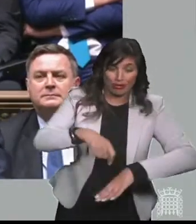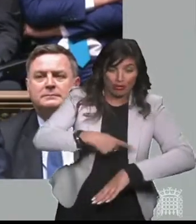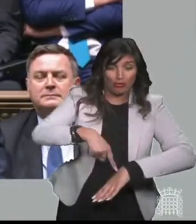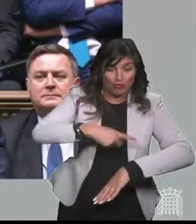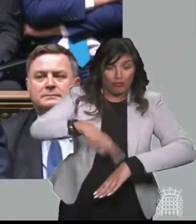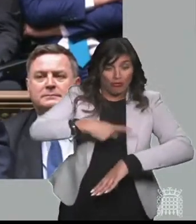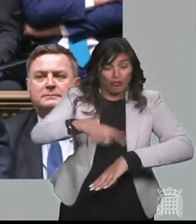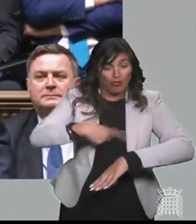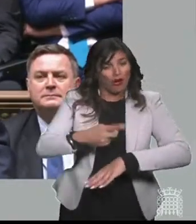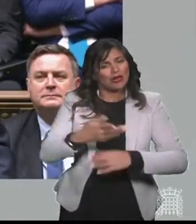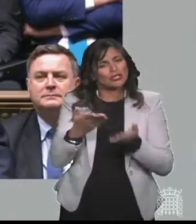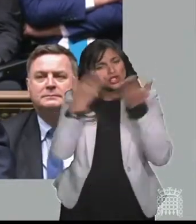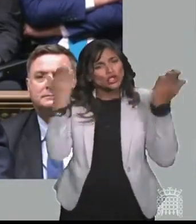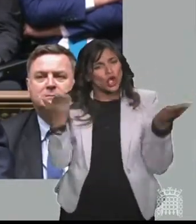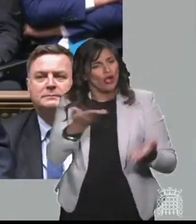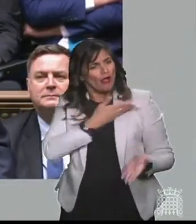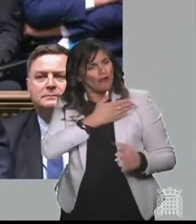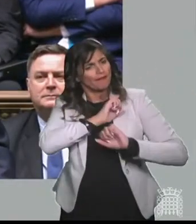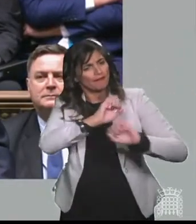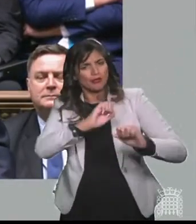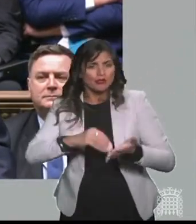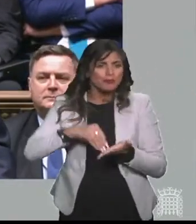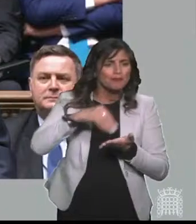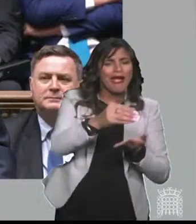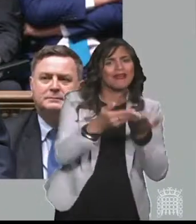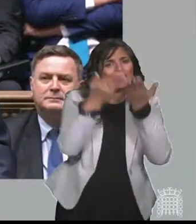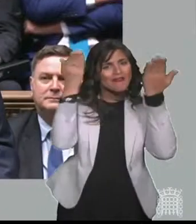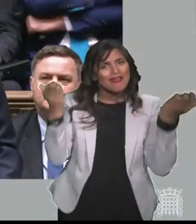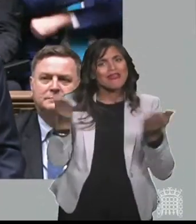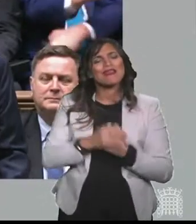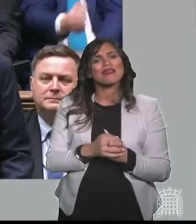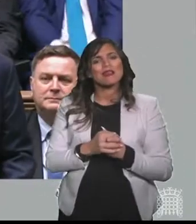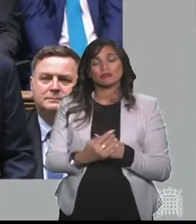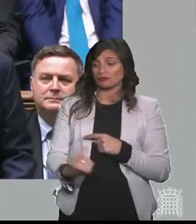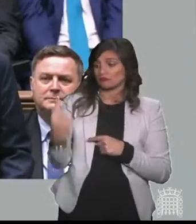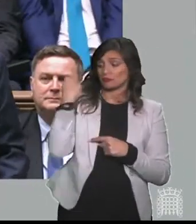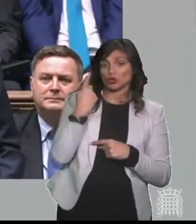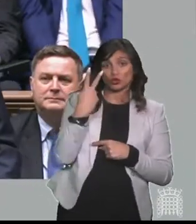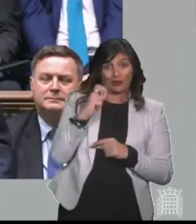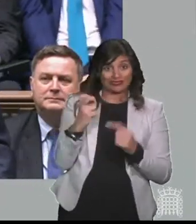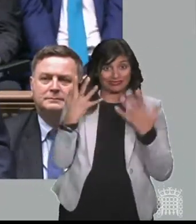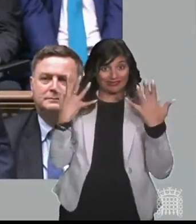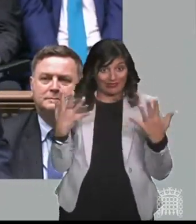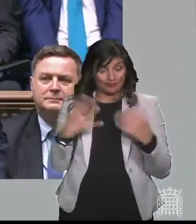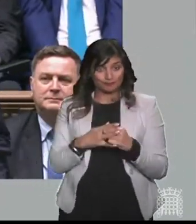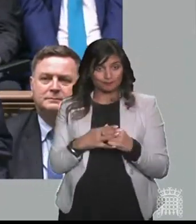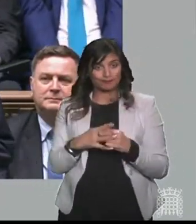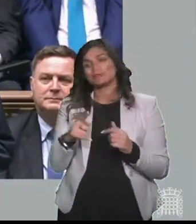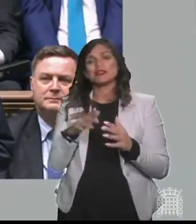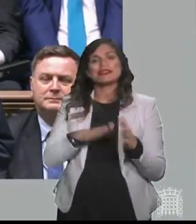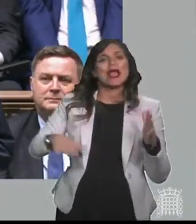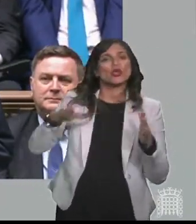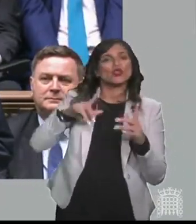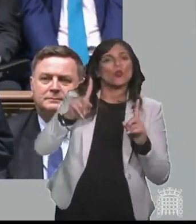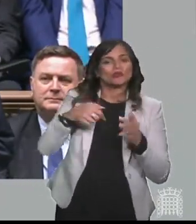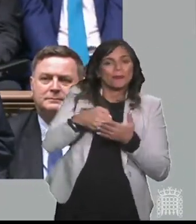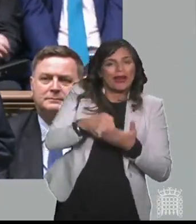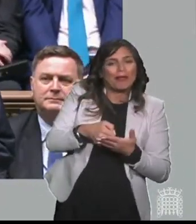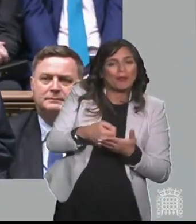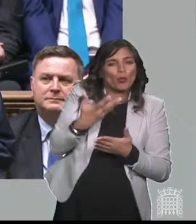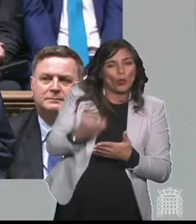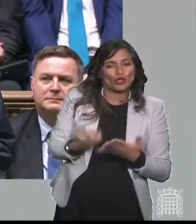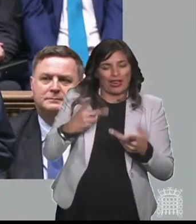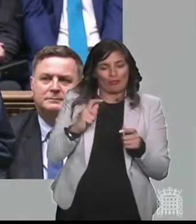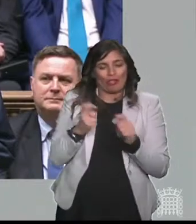fairly. Since 2010, those on the minimum wage, now the national living wage, have seen